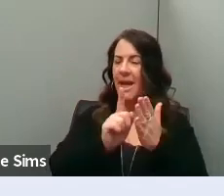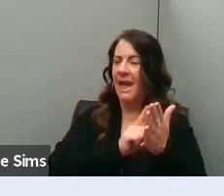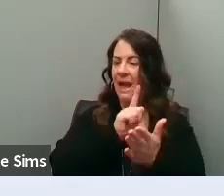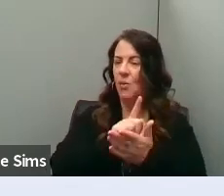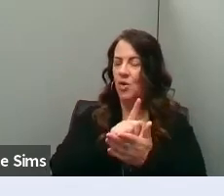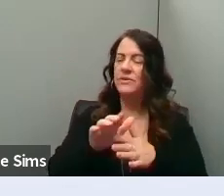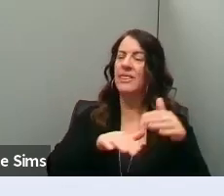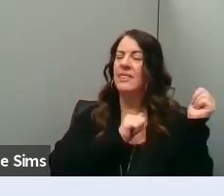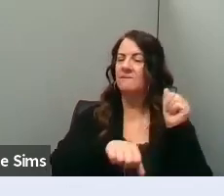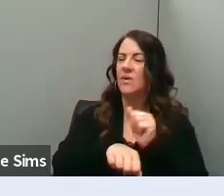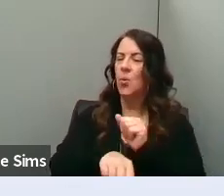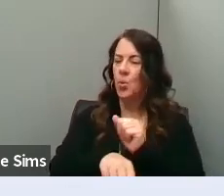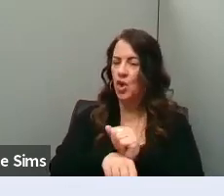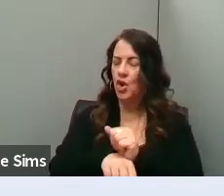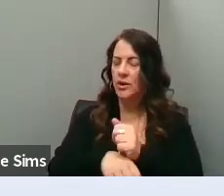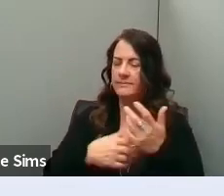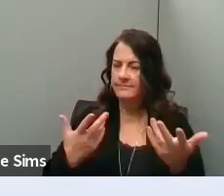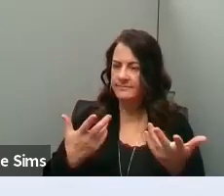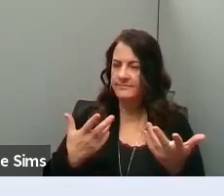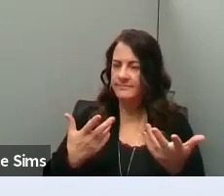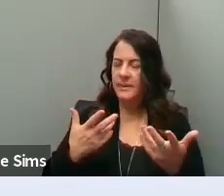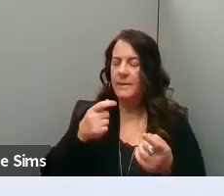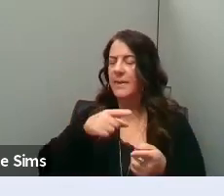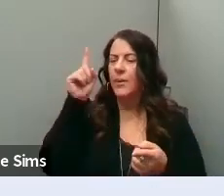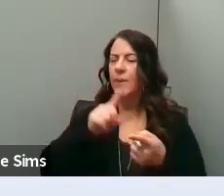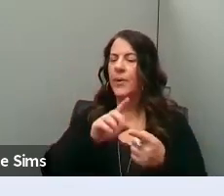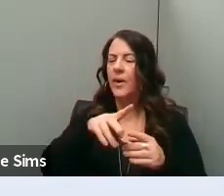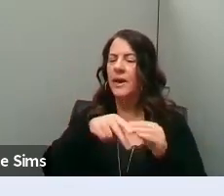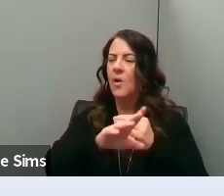Oh, their hours were cut. Mm-hmm. Well,